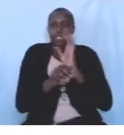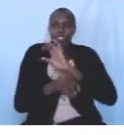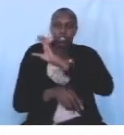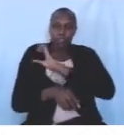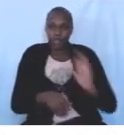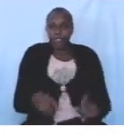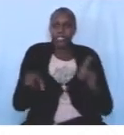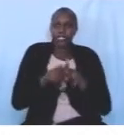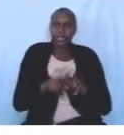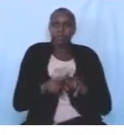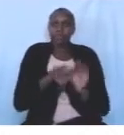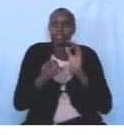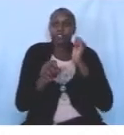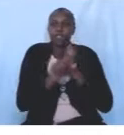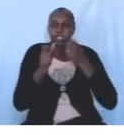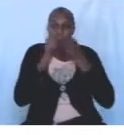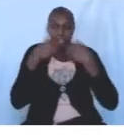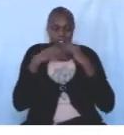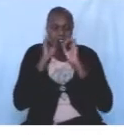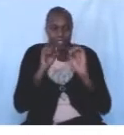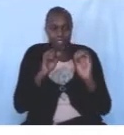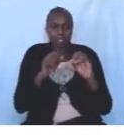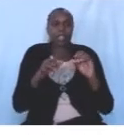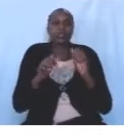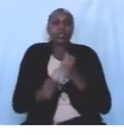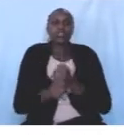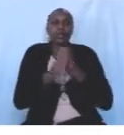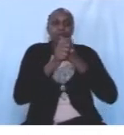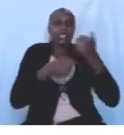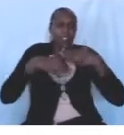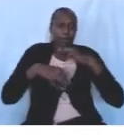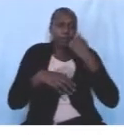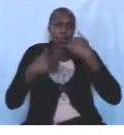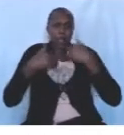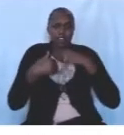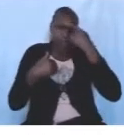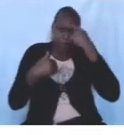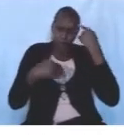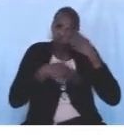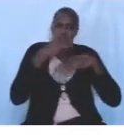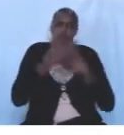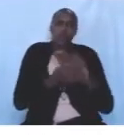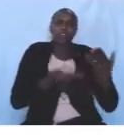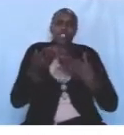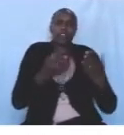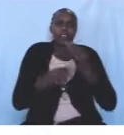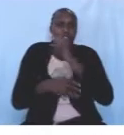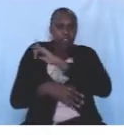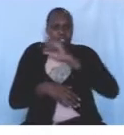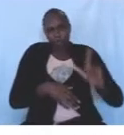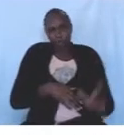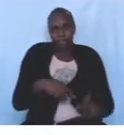And if we don't have a gift, we should support those who have, because all we are all servants of the Most High